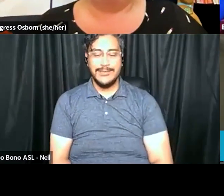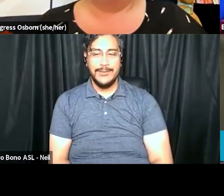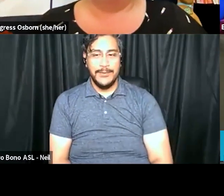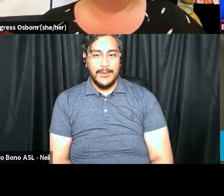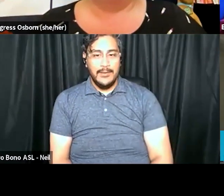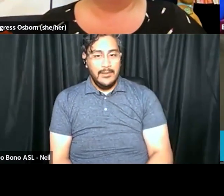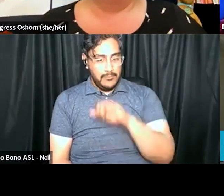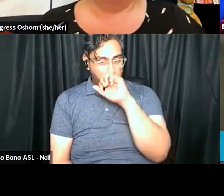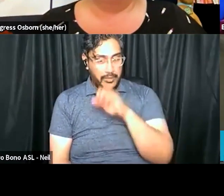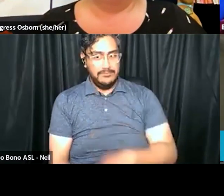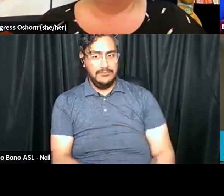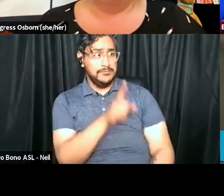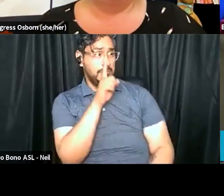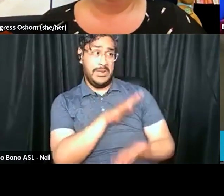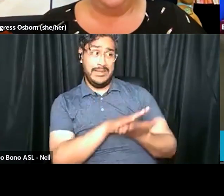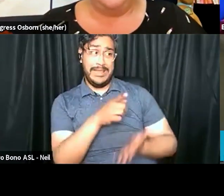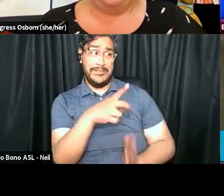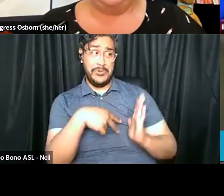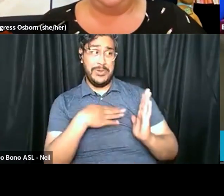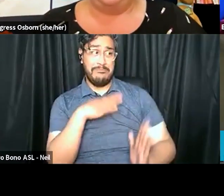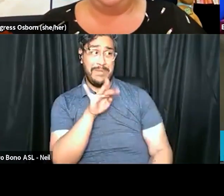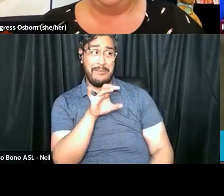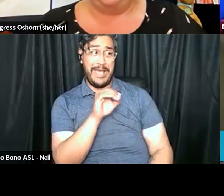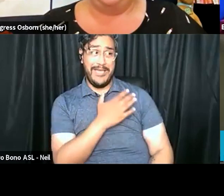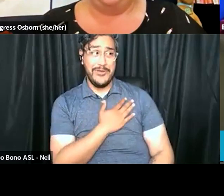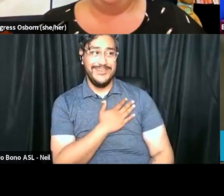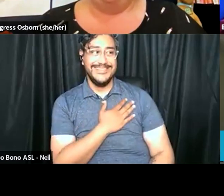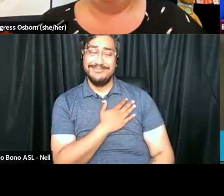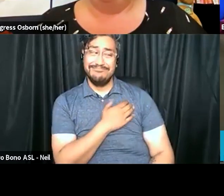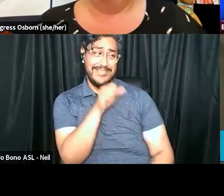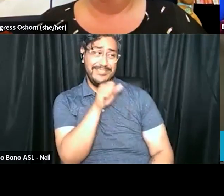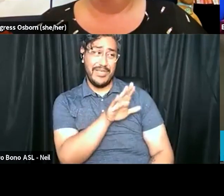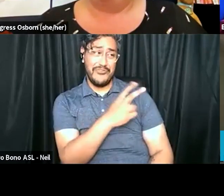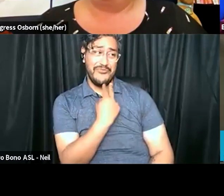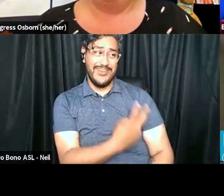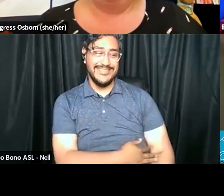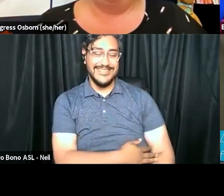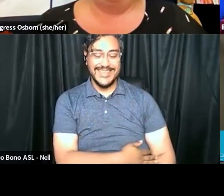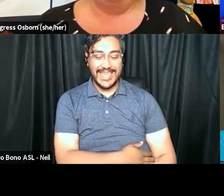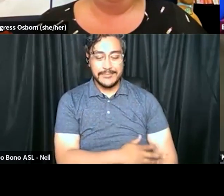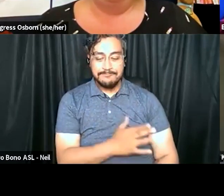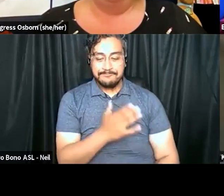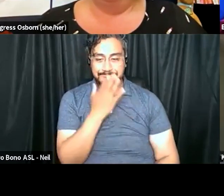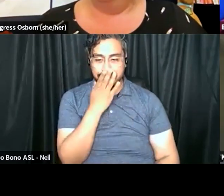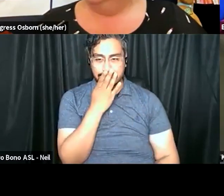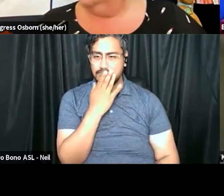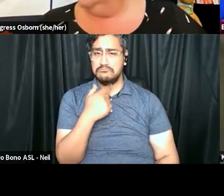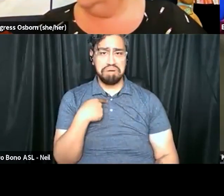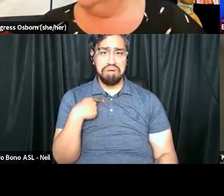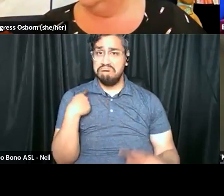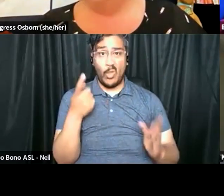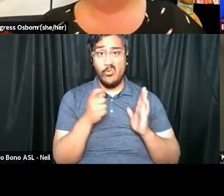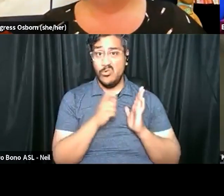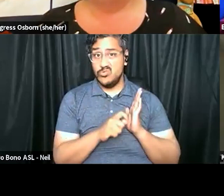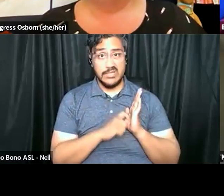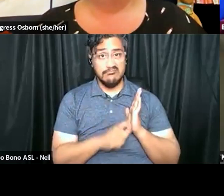It's really nice having you read my bio. I love your voice. I have always written. It's how I've